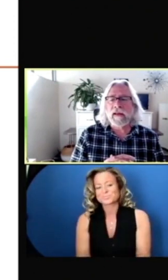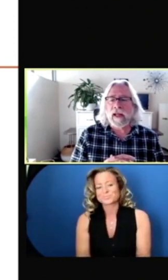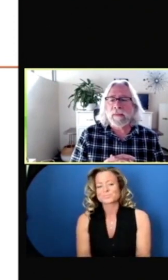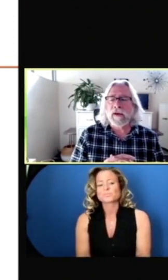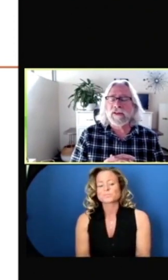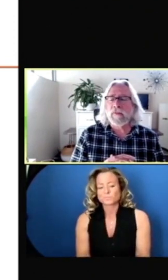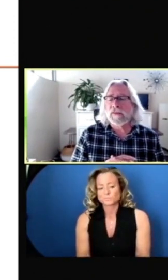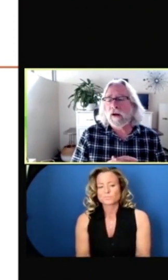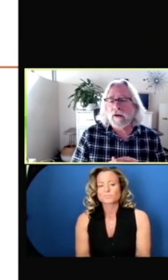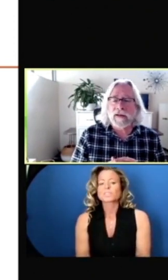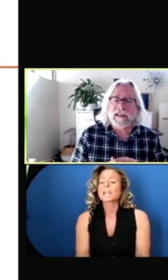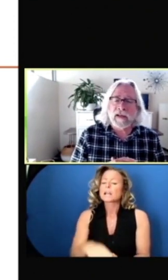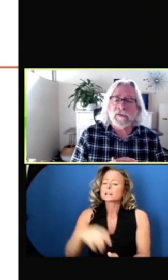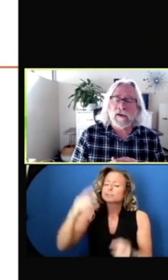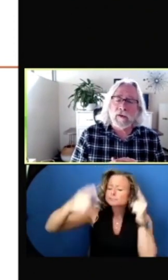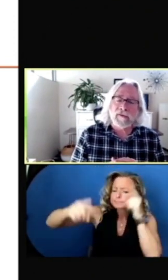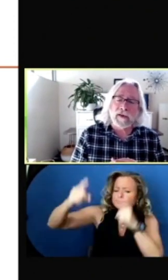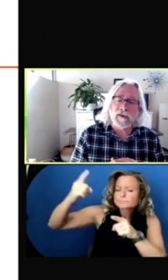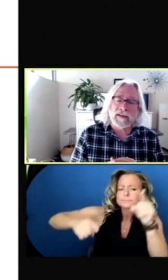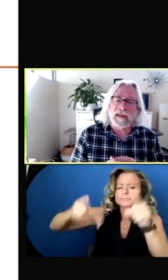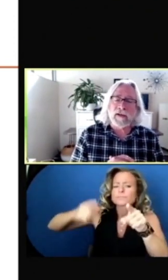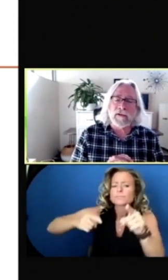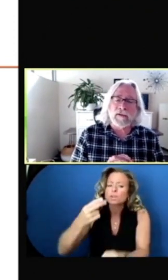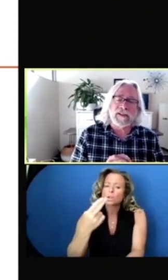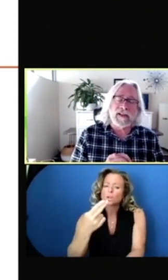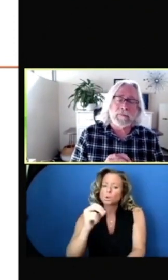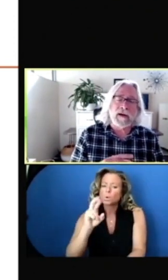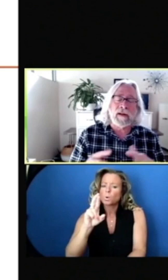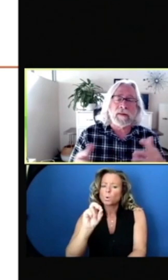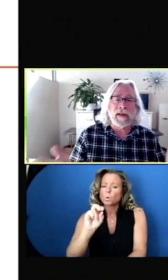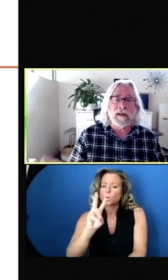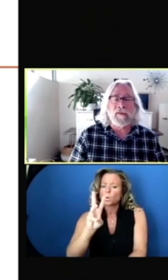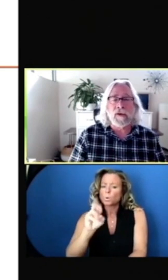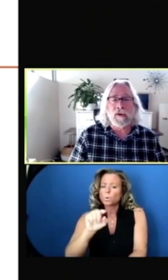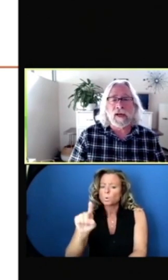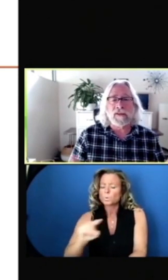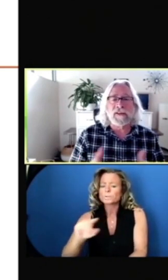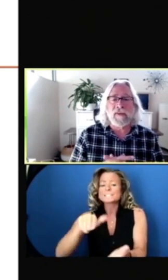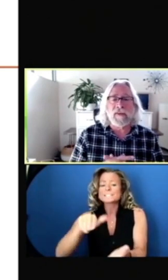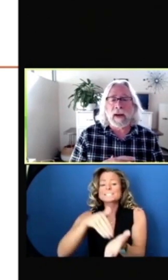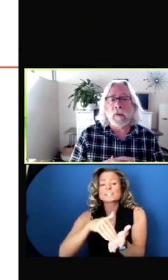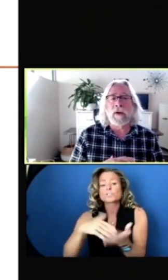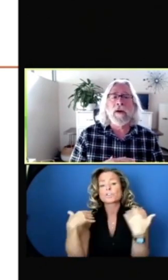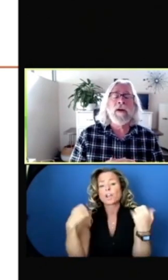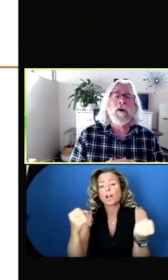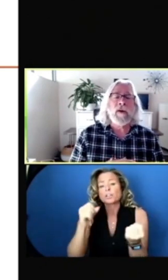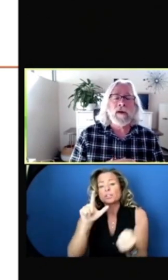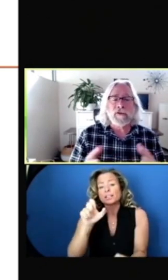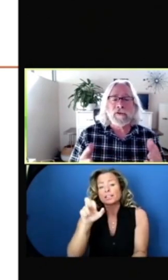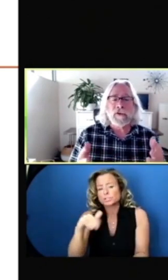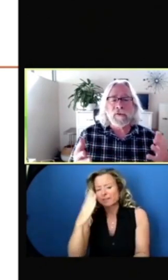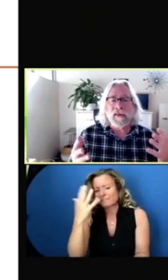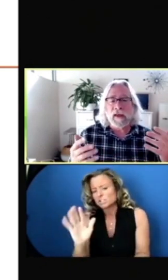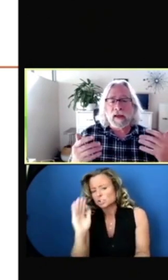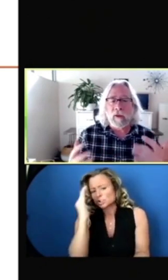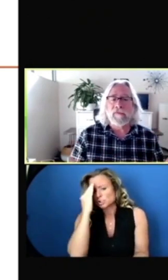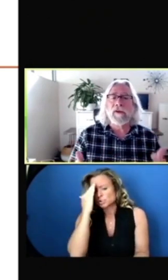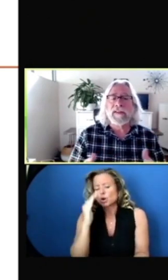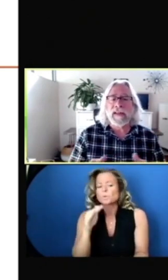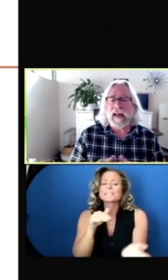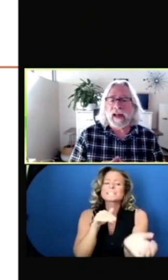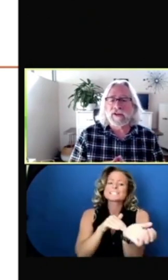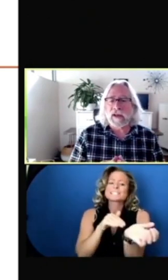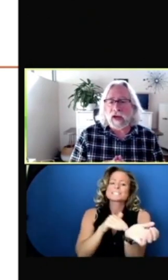And in collaboration with the Horowitz Center for Health Literacy at the University of Maryland, many of you know Dr. Cynthia Bauer, we also do the